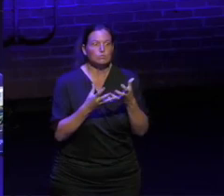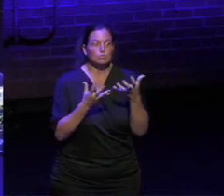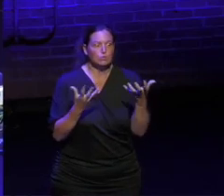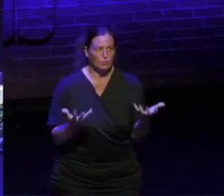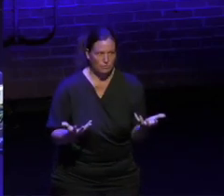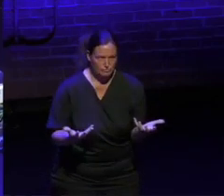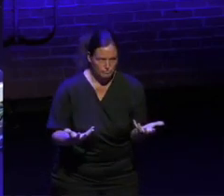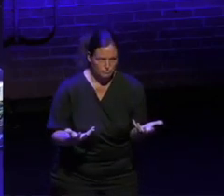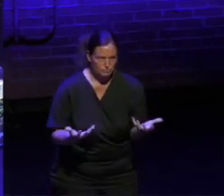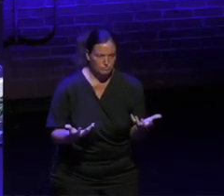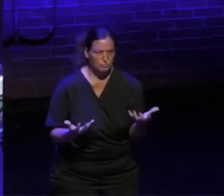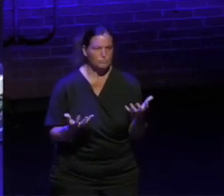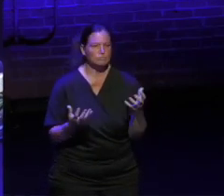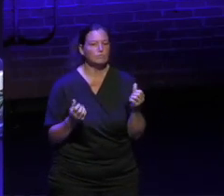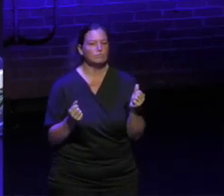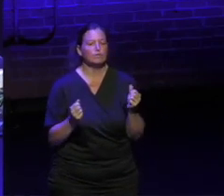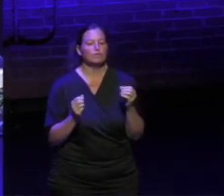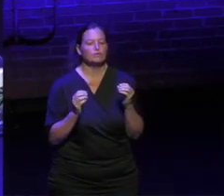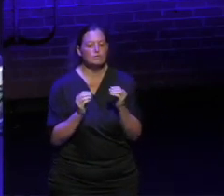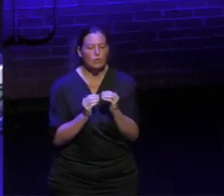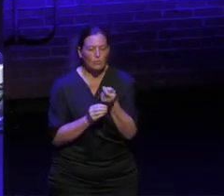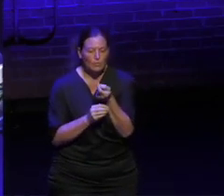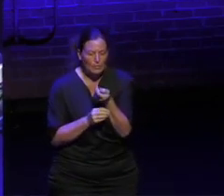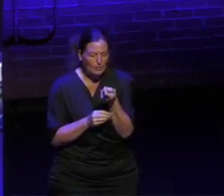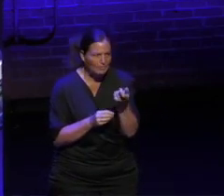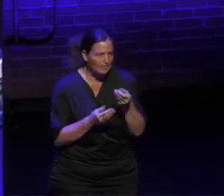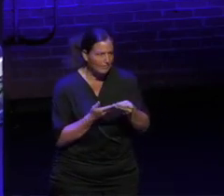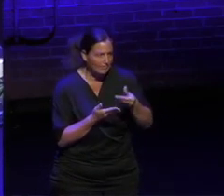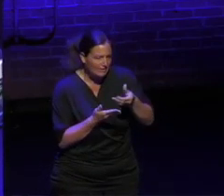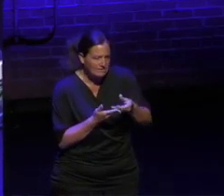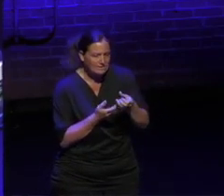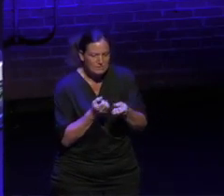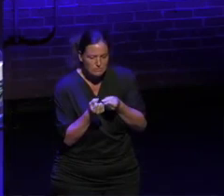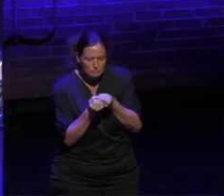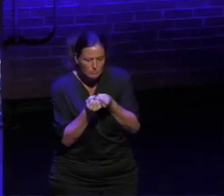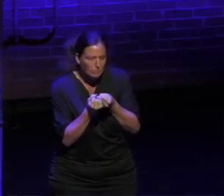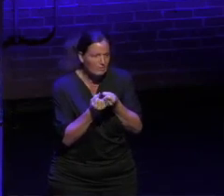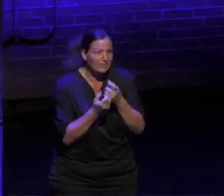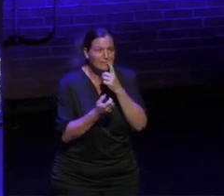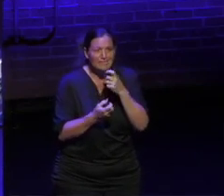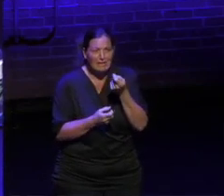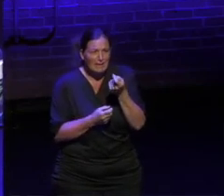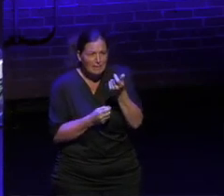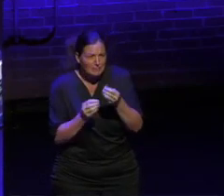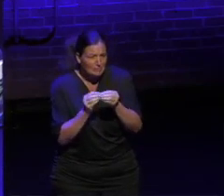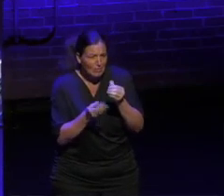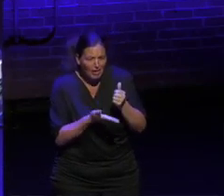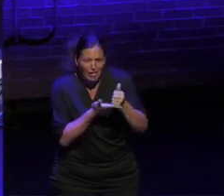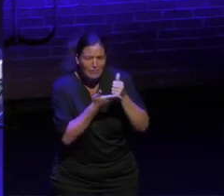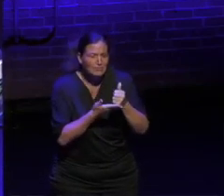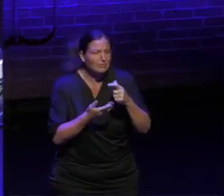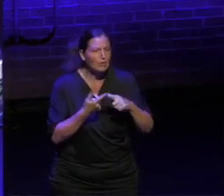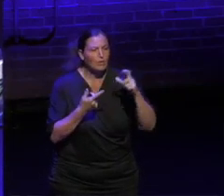much with so little. And that even if we had just a little bit more help, what we